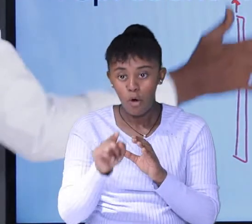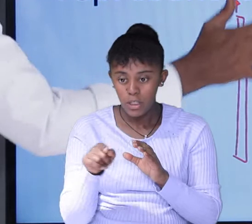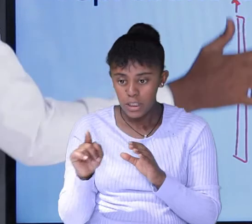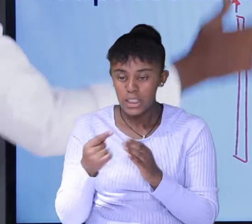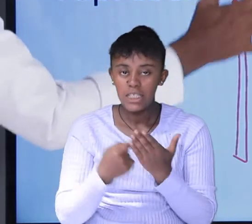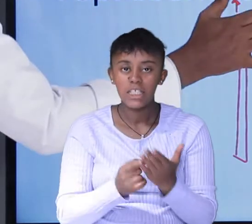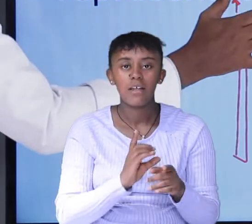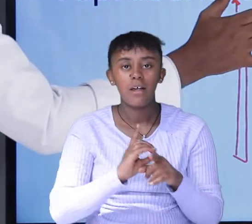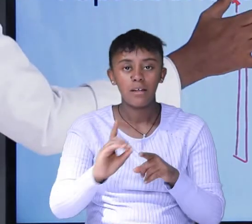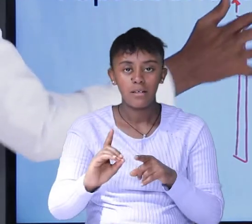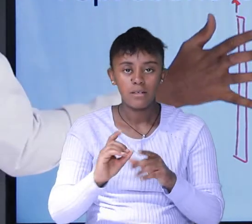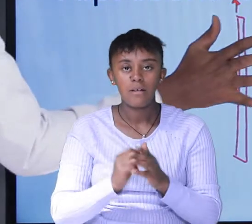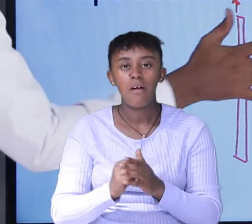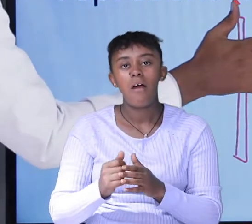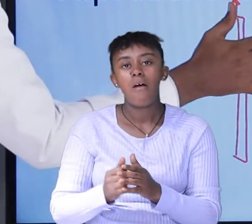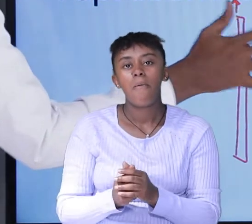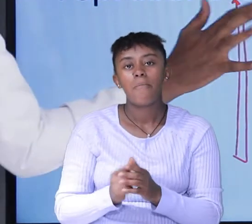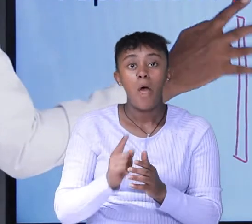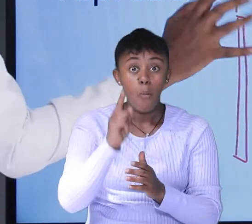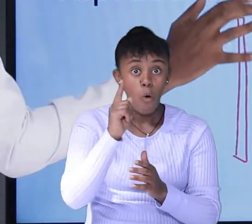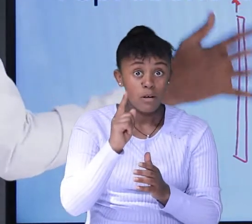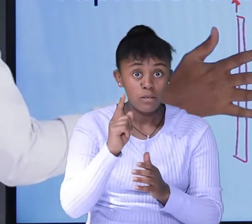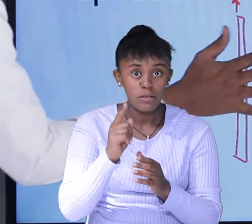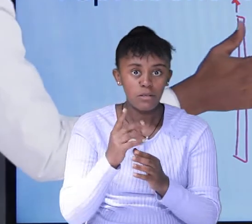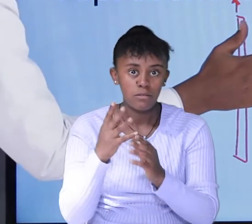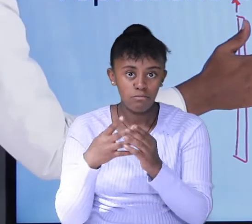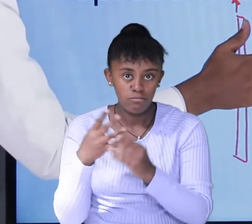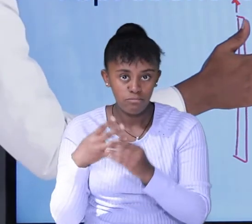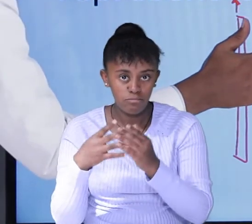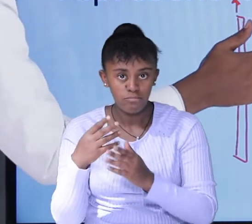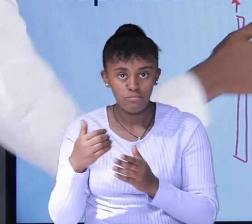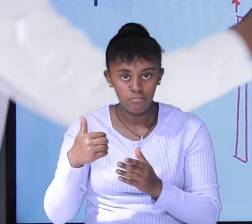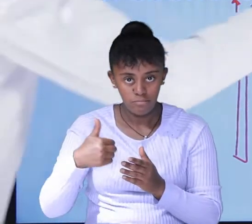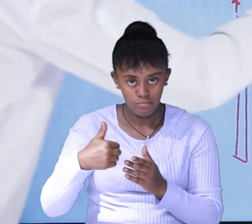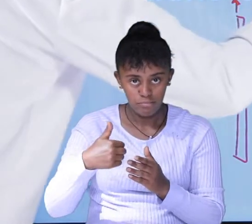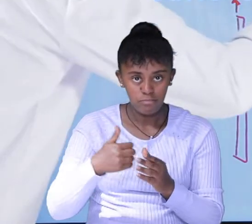to determine the torque or the moment of force.